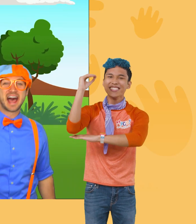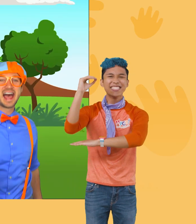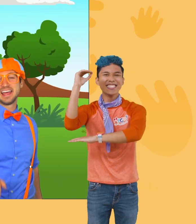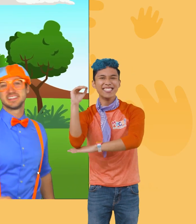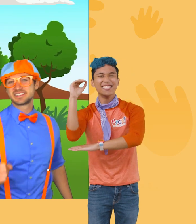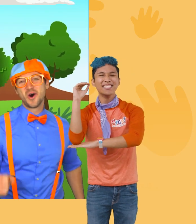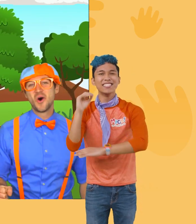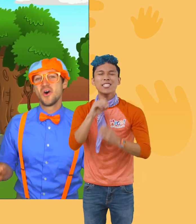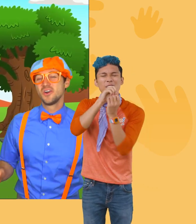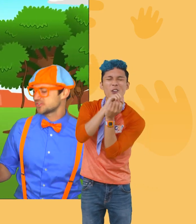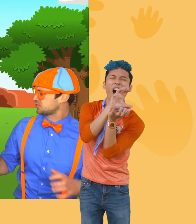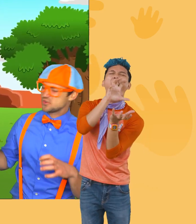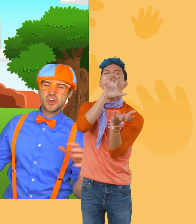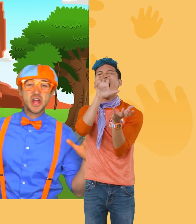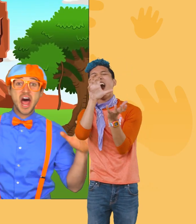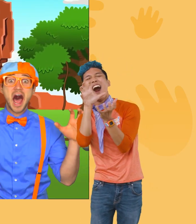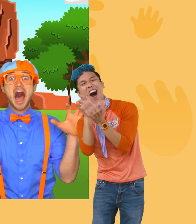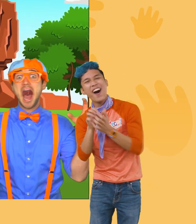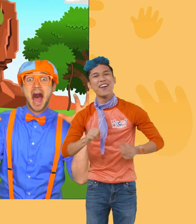Prehistoric dinosaur,